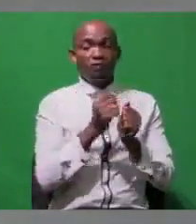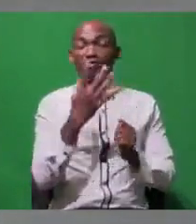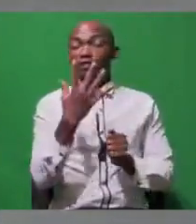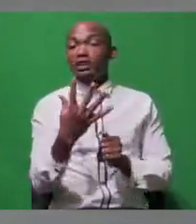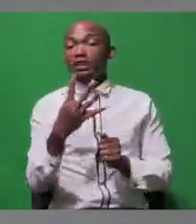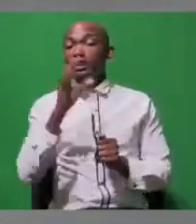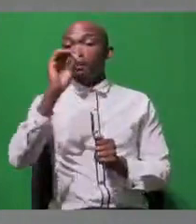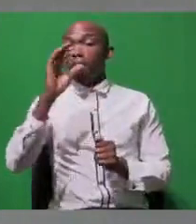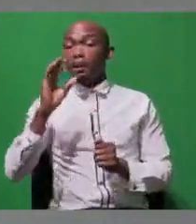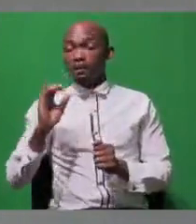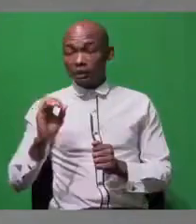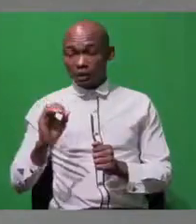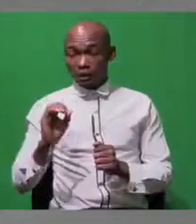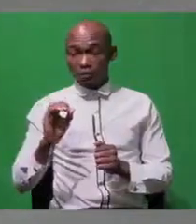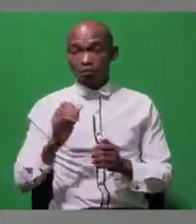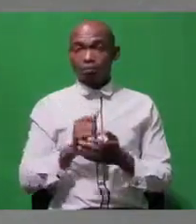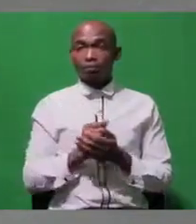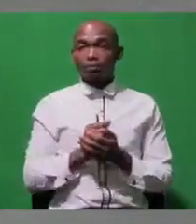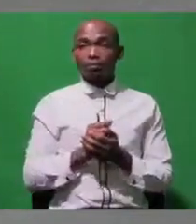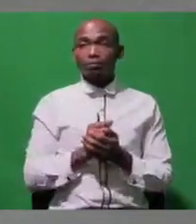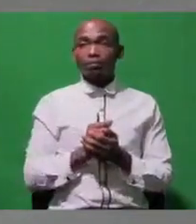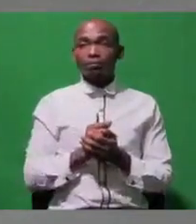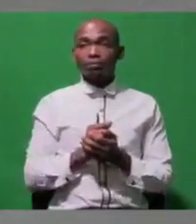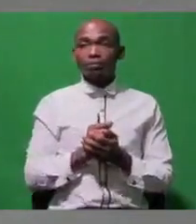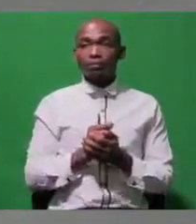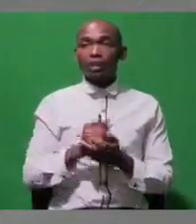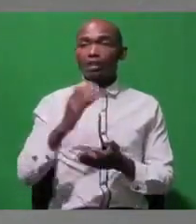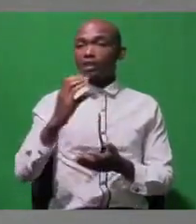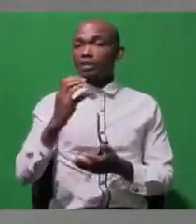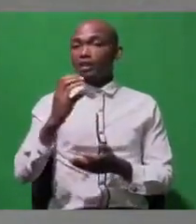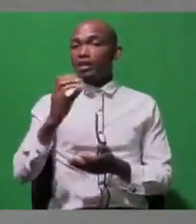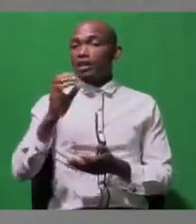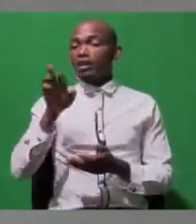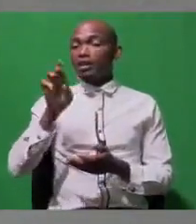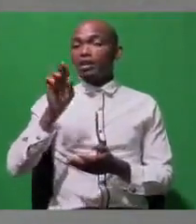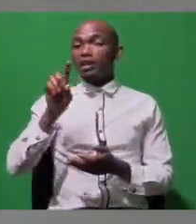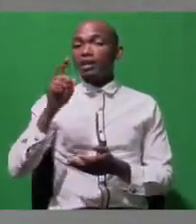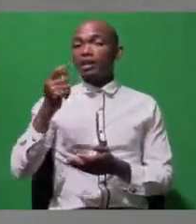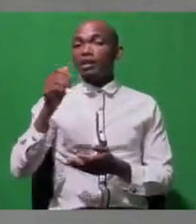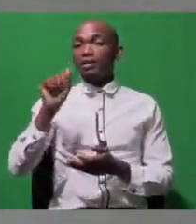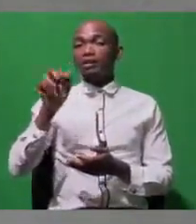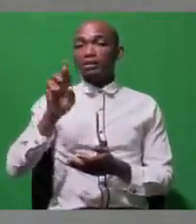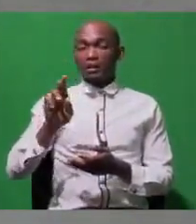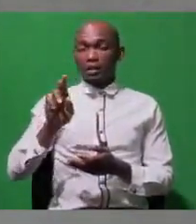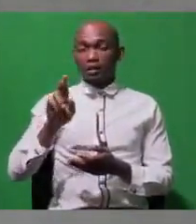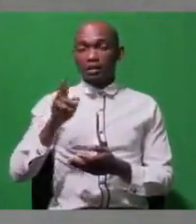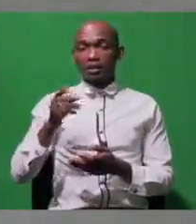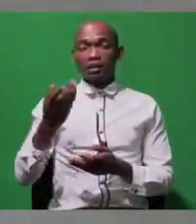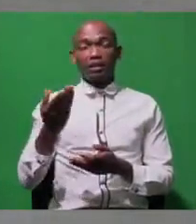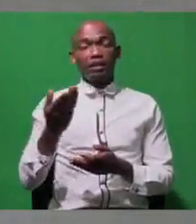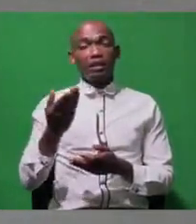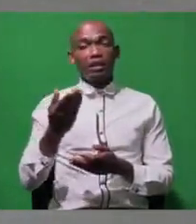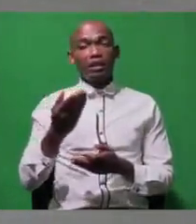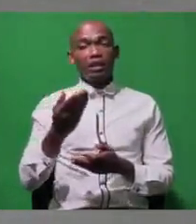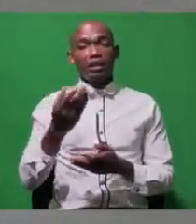Paid P. Tom, a creditor, cash less 15% cash discount.